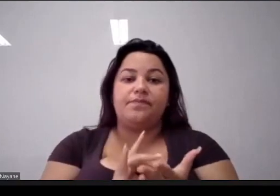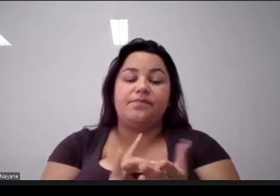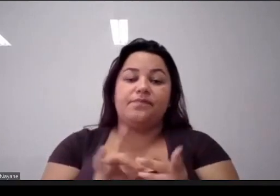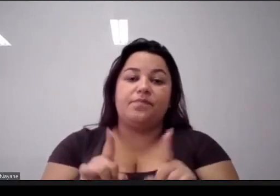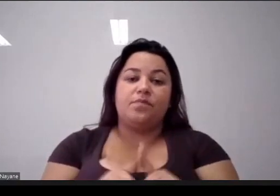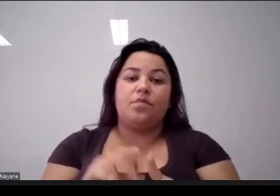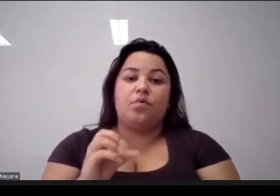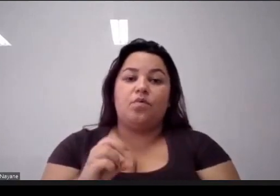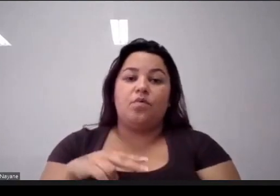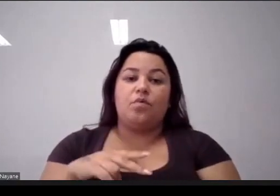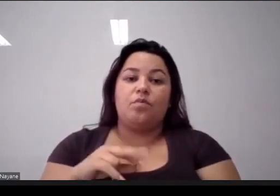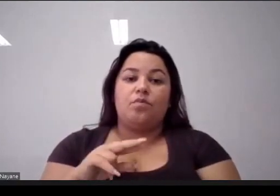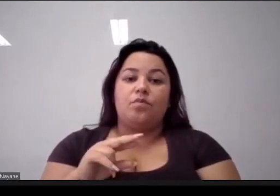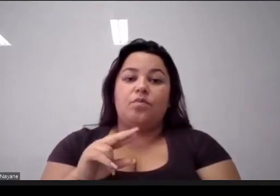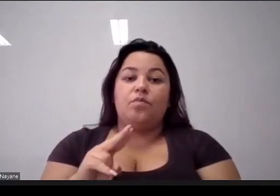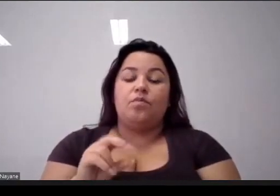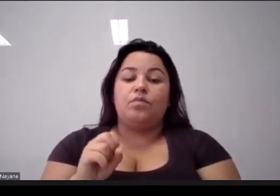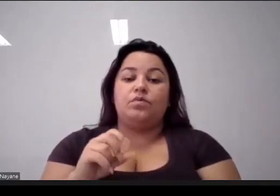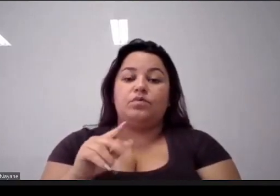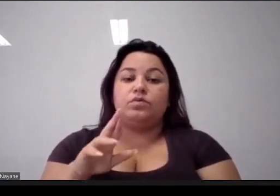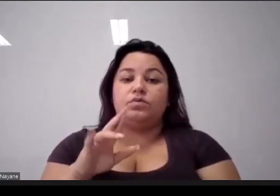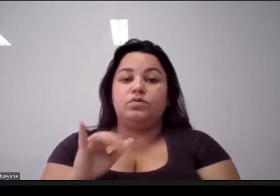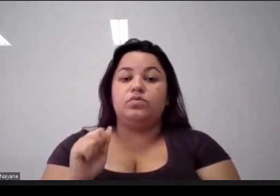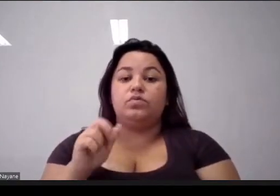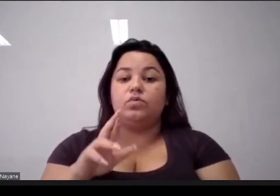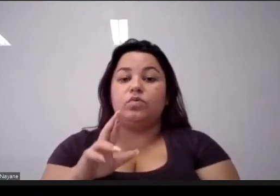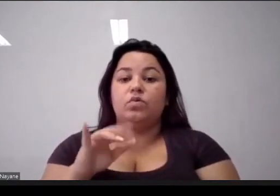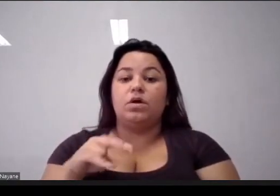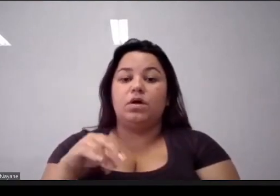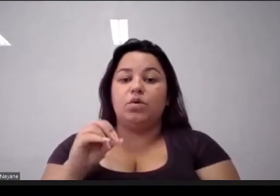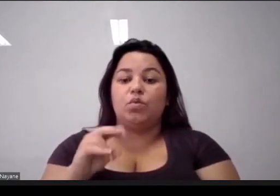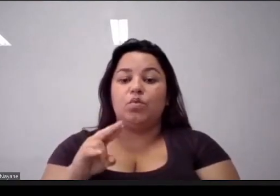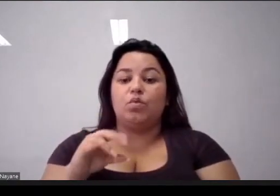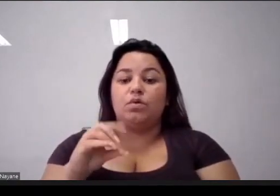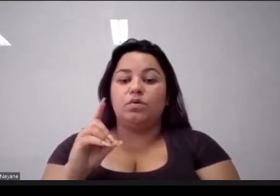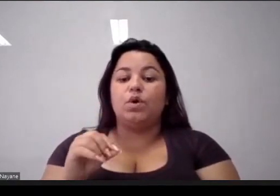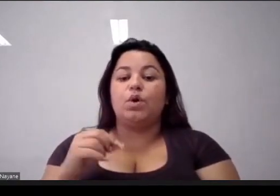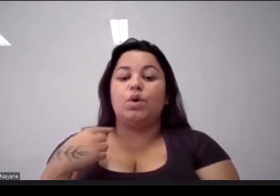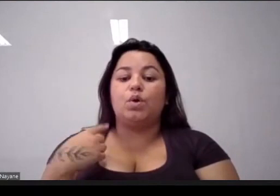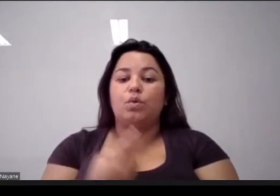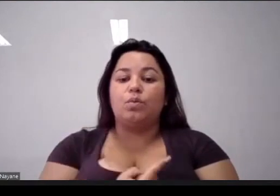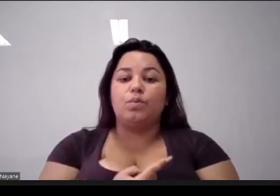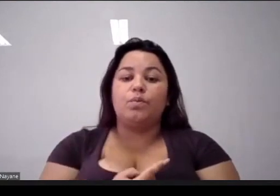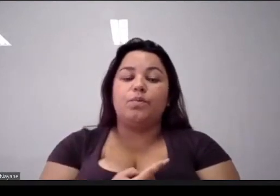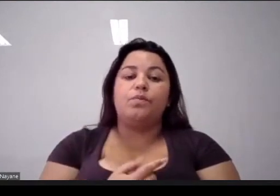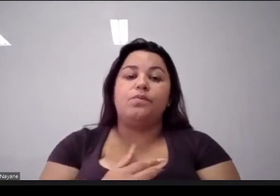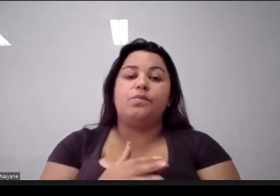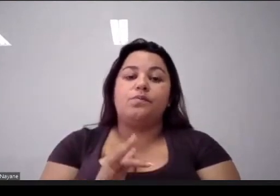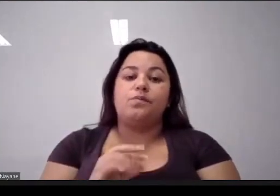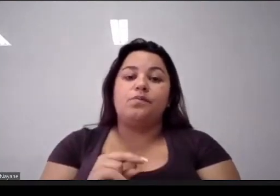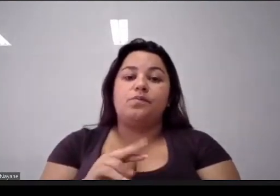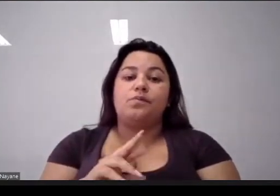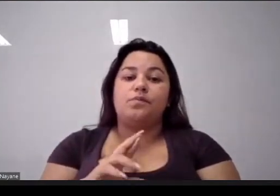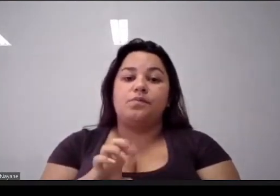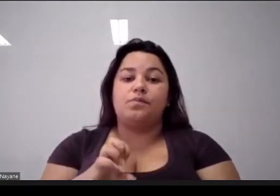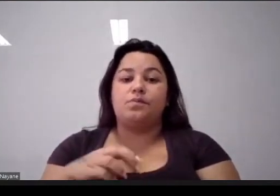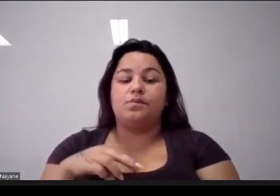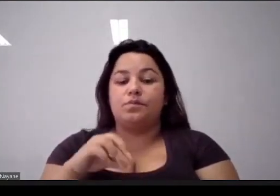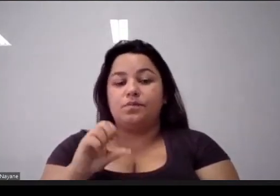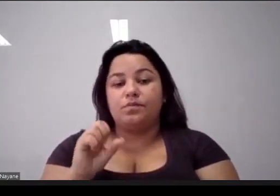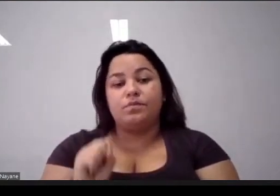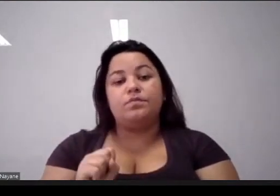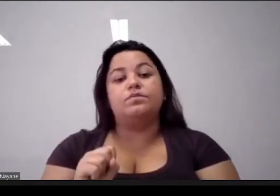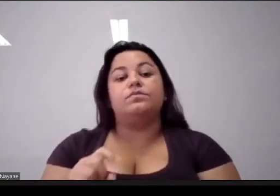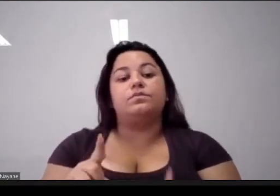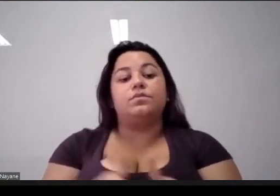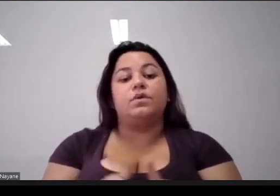In the UK, we favour the voluntary, semi-voluntary system, and